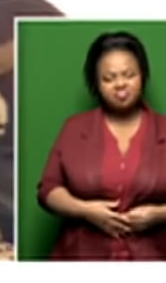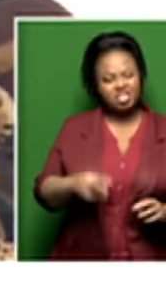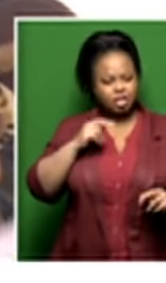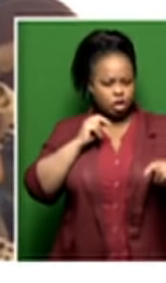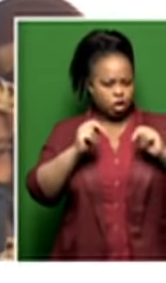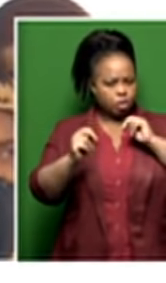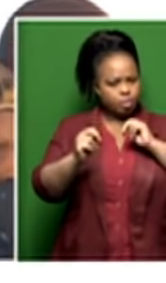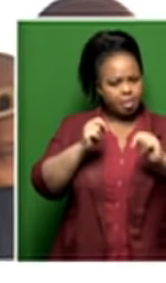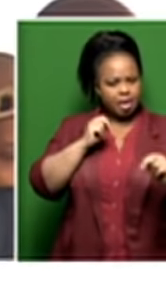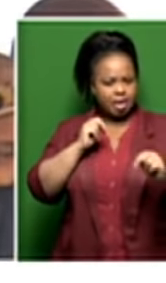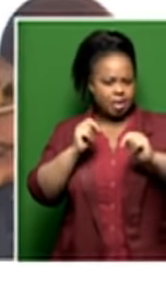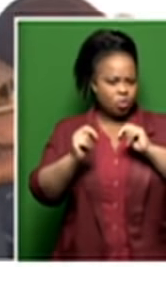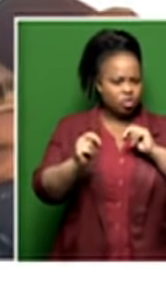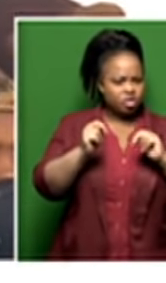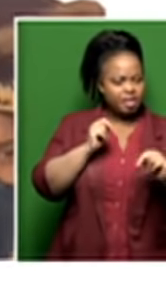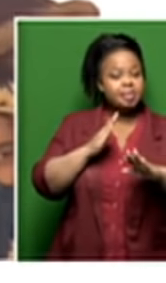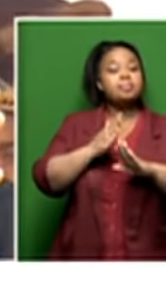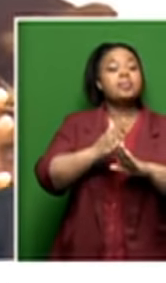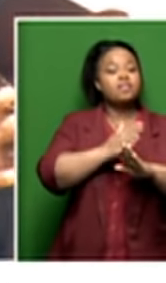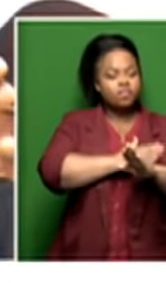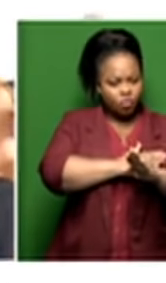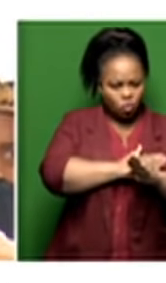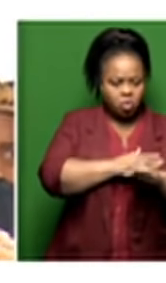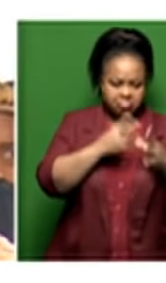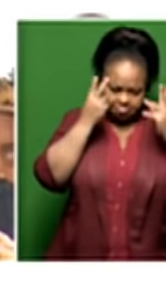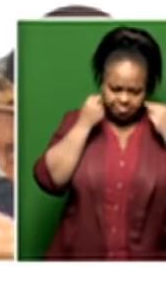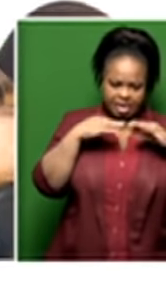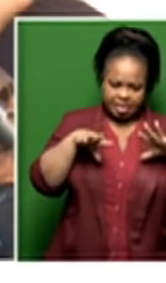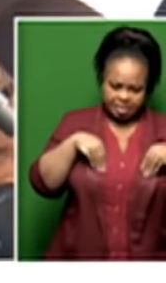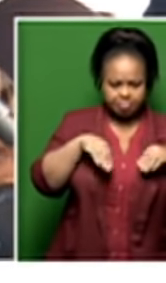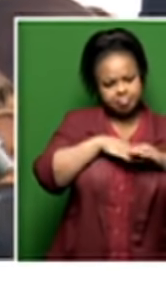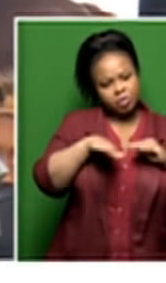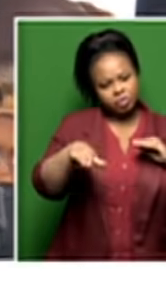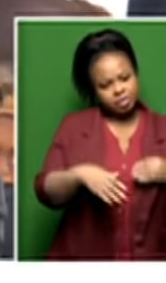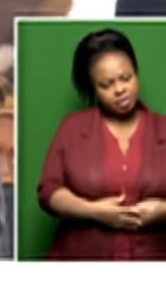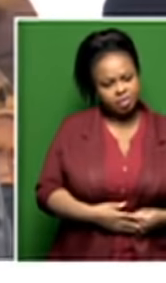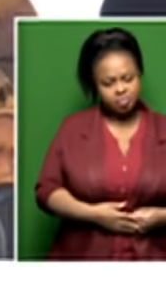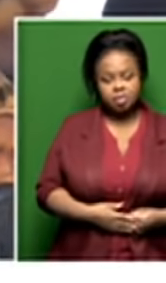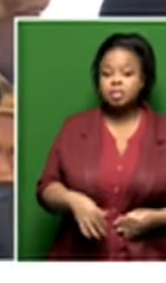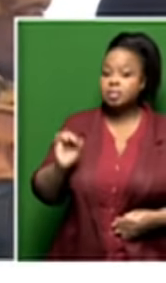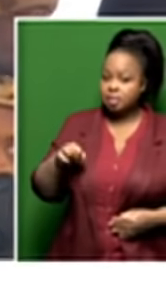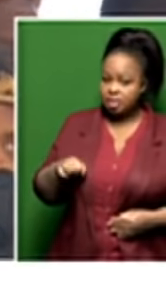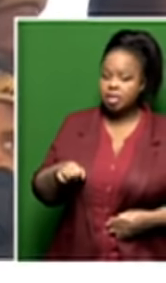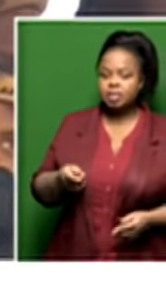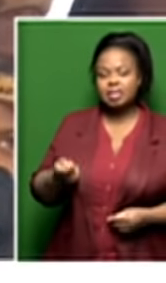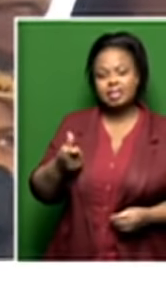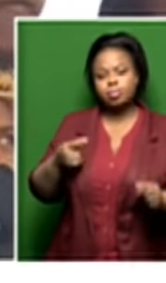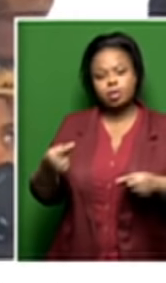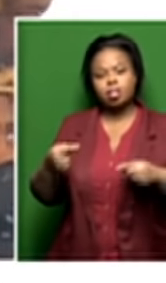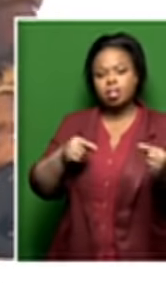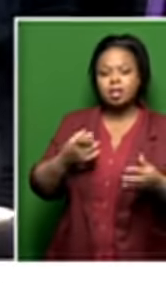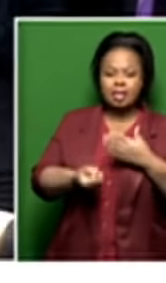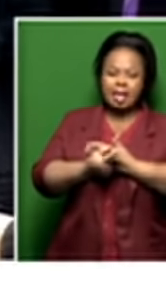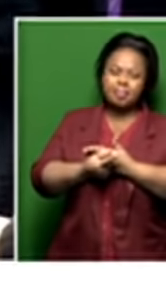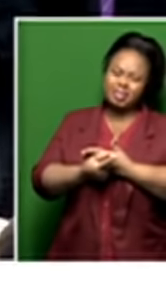negotiations that took place for him to actually do that. There was a pushback, Sakina. There is a pushback